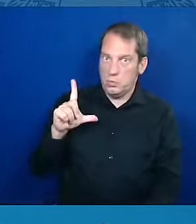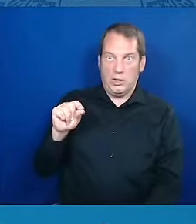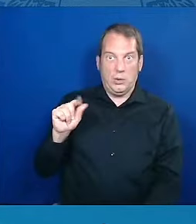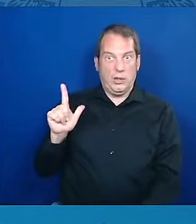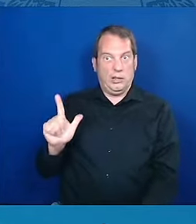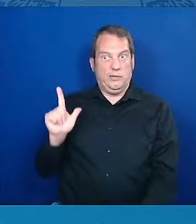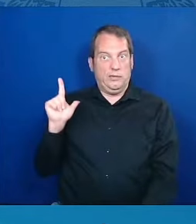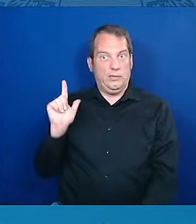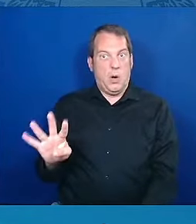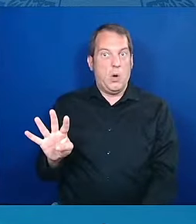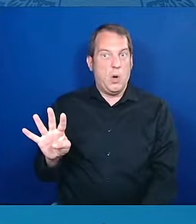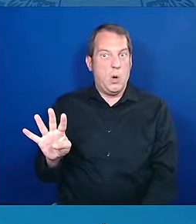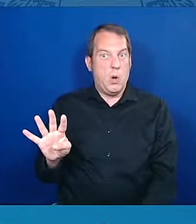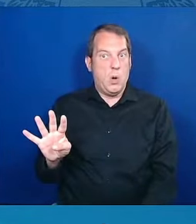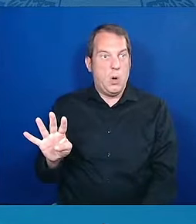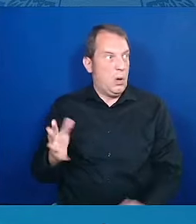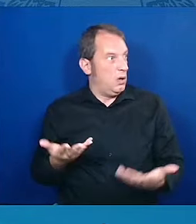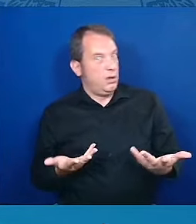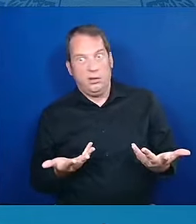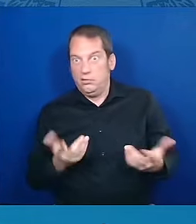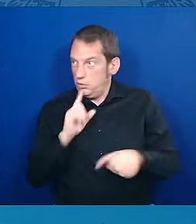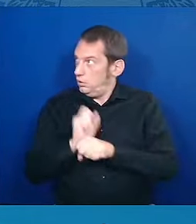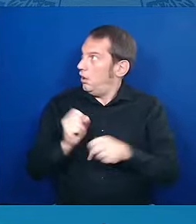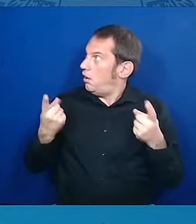And on these last two issues,